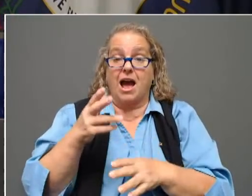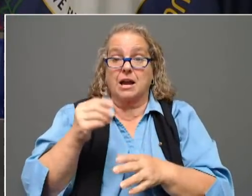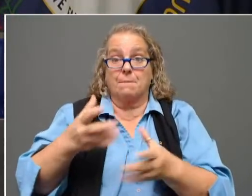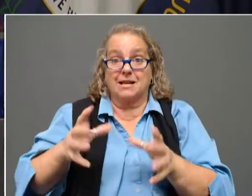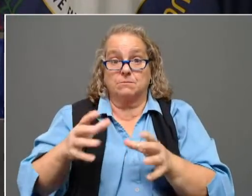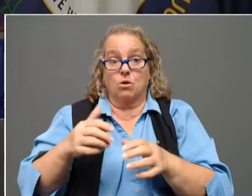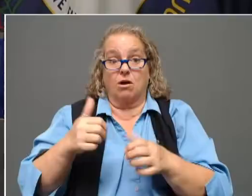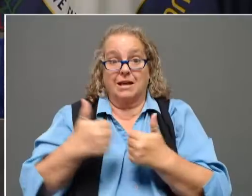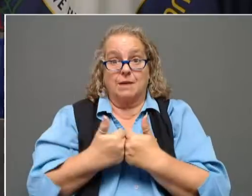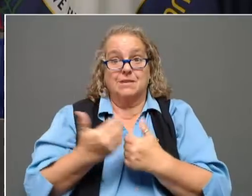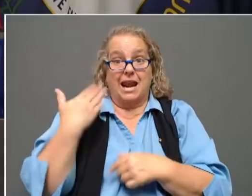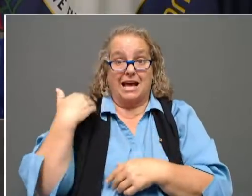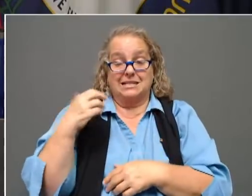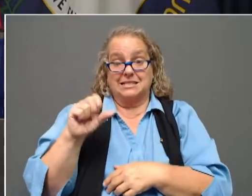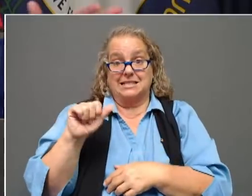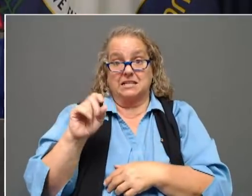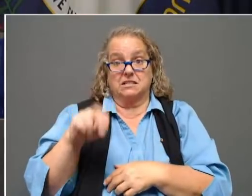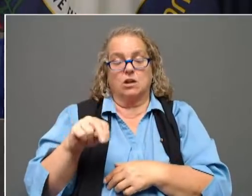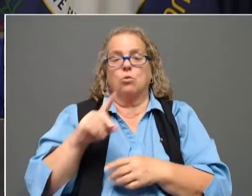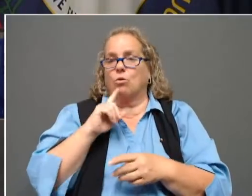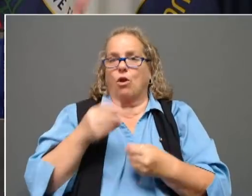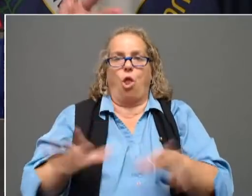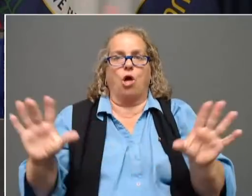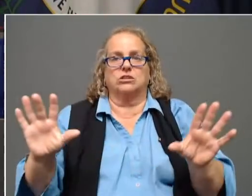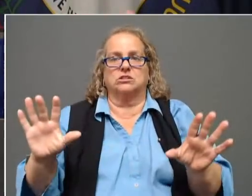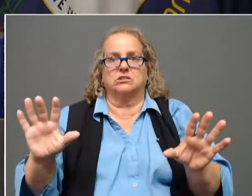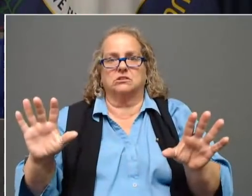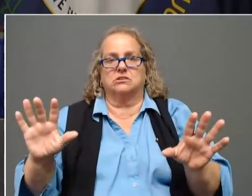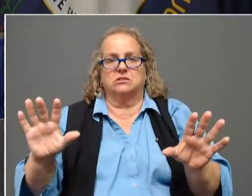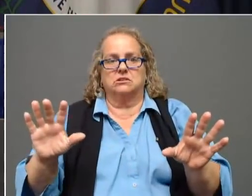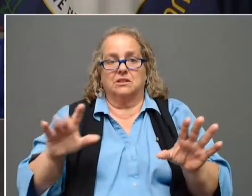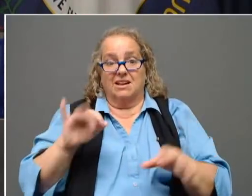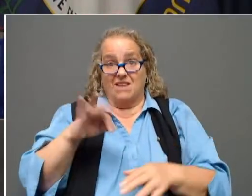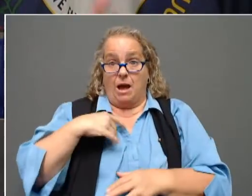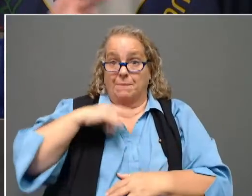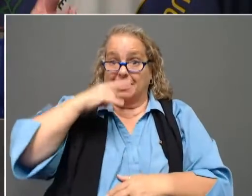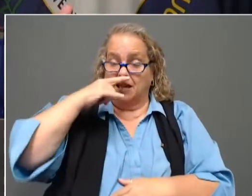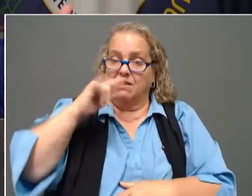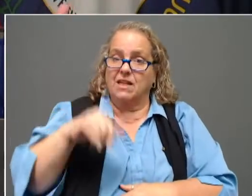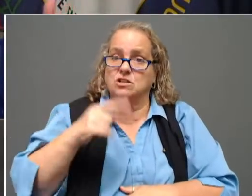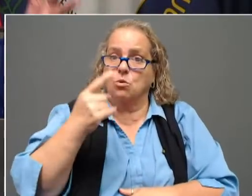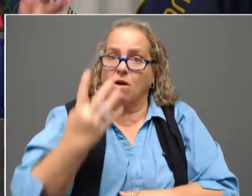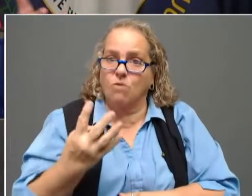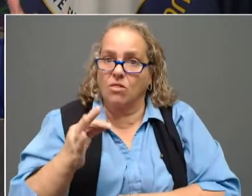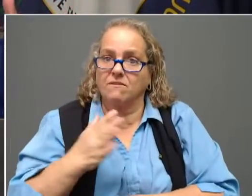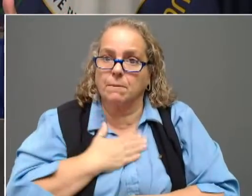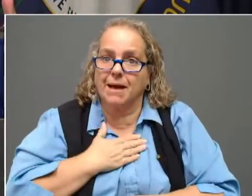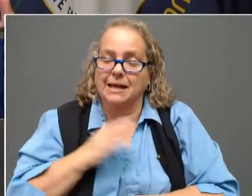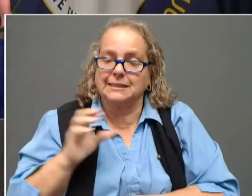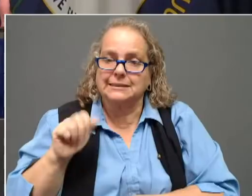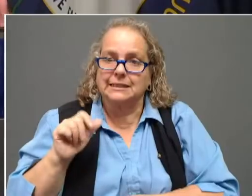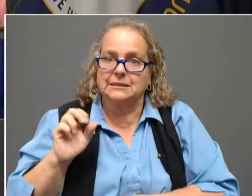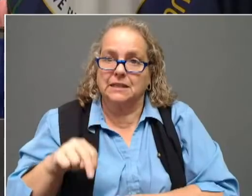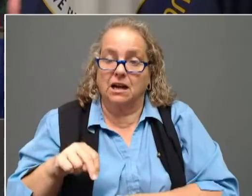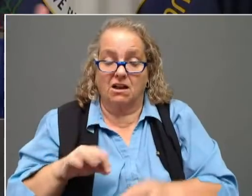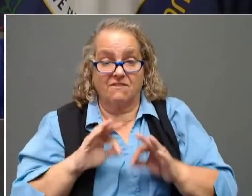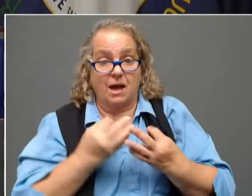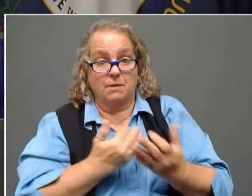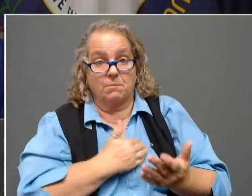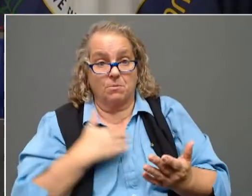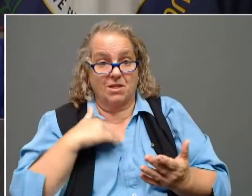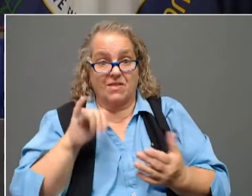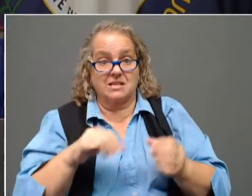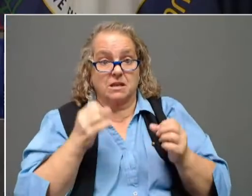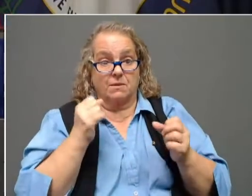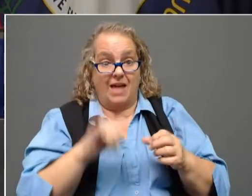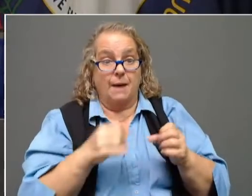lost. Now, if I'm a kid, it's a quarter of my season. If I'm a family member, that's that many chances I missed to be able to watch